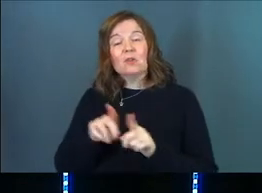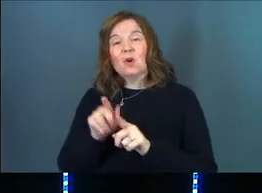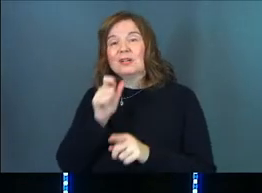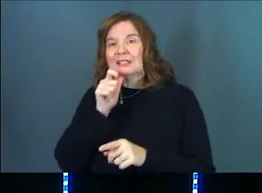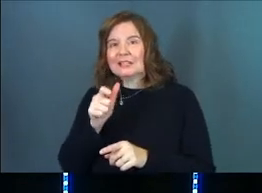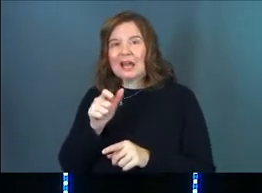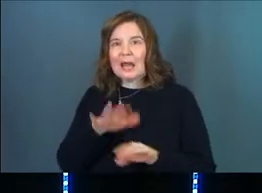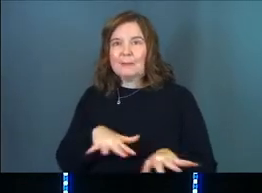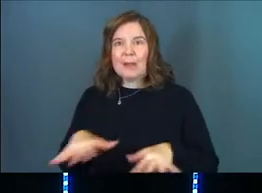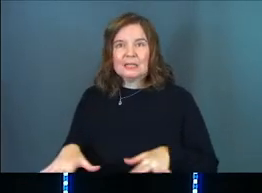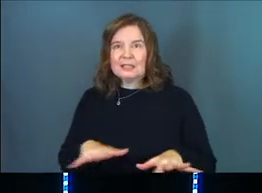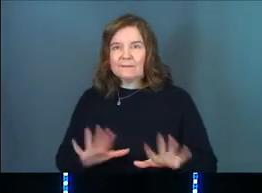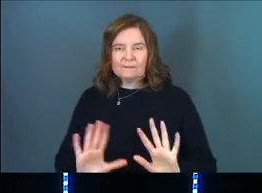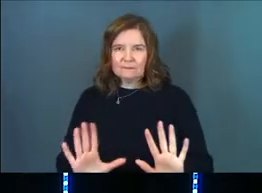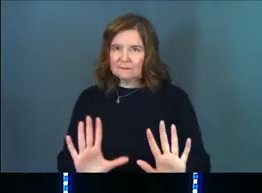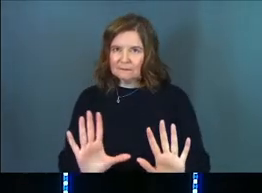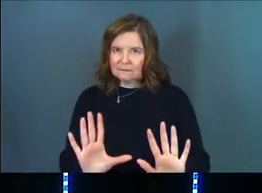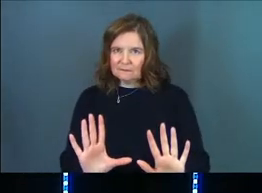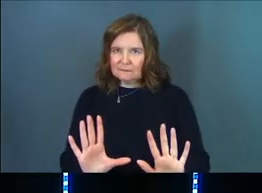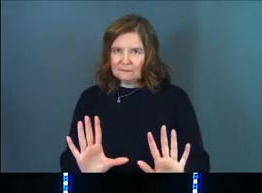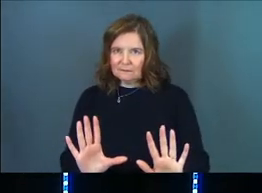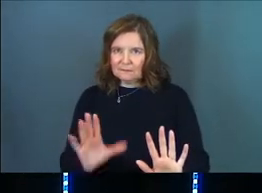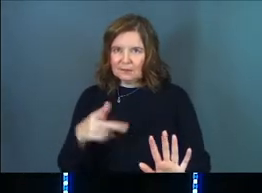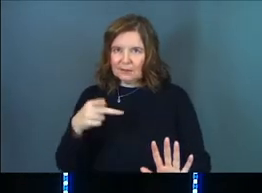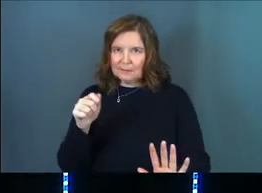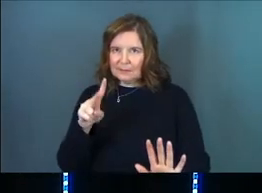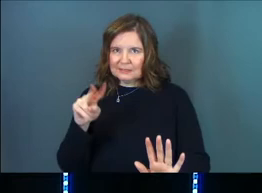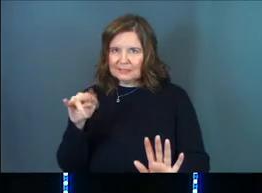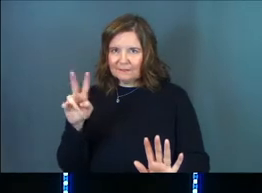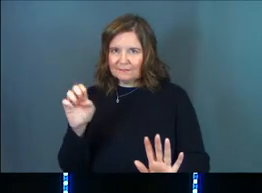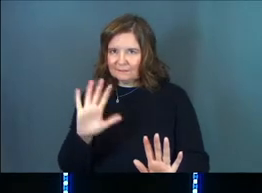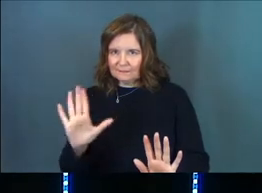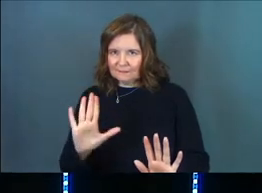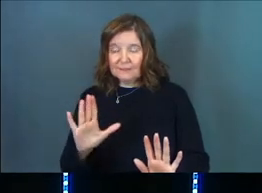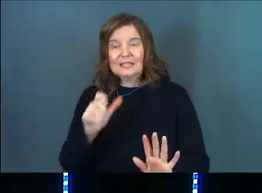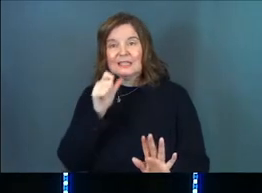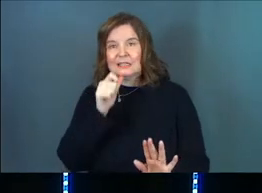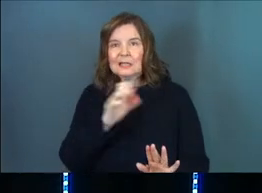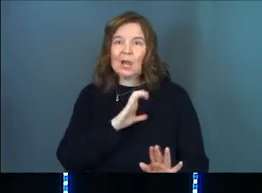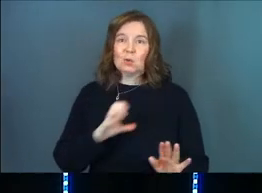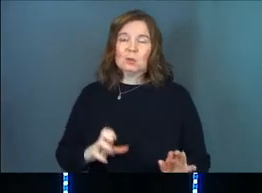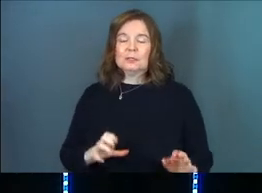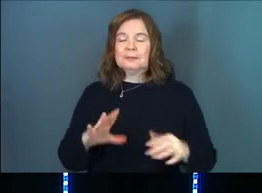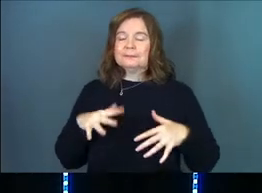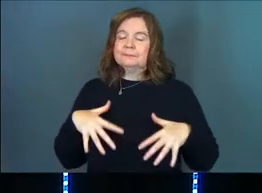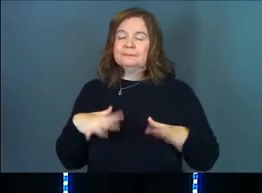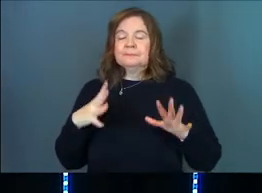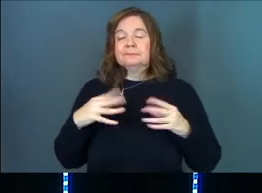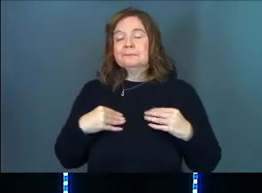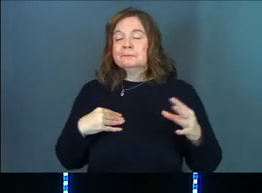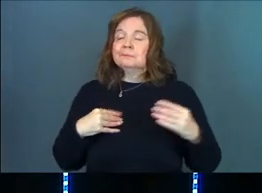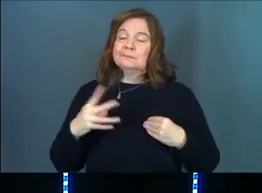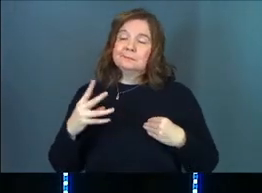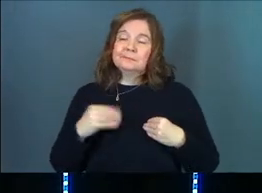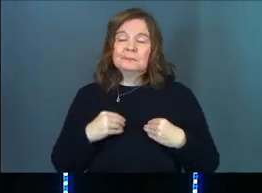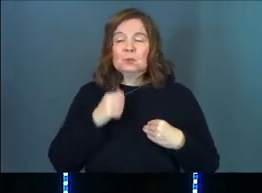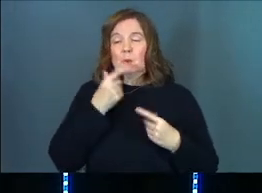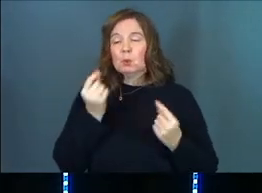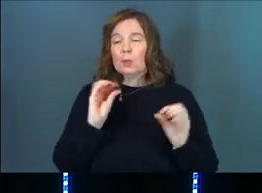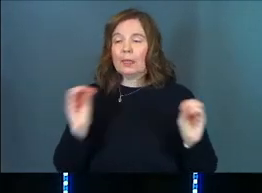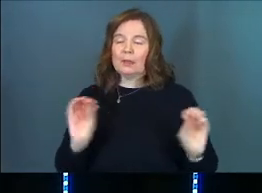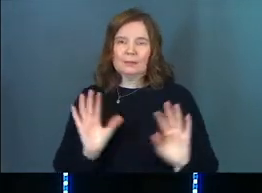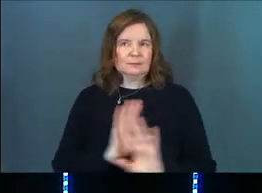way, is not pacifism. Don't go there. It's not pacifism. It's not Christians sitting down saying we don't do